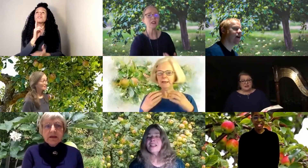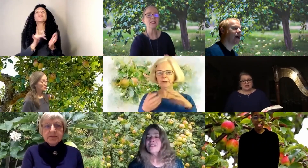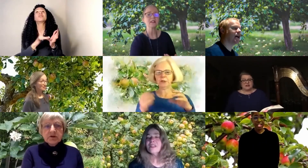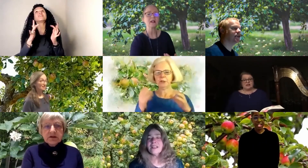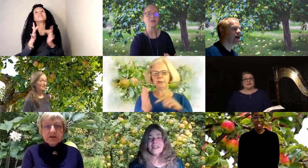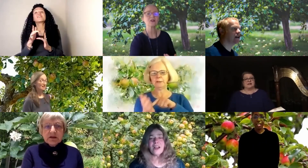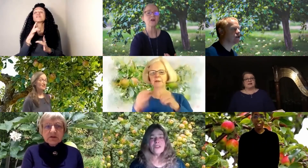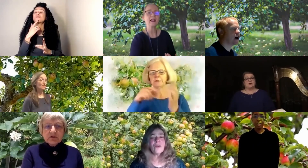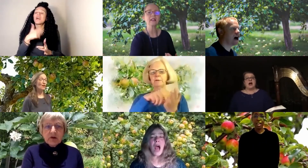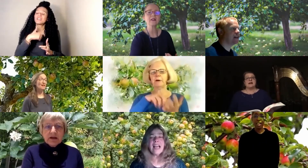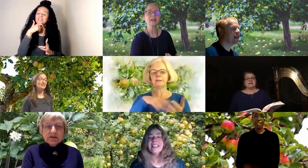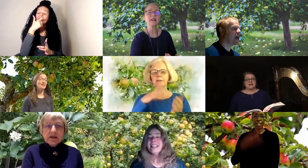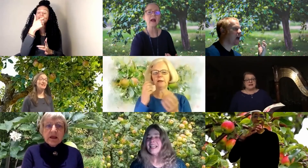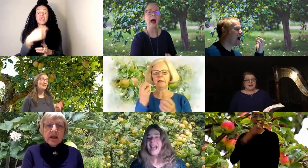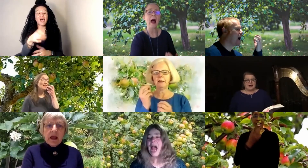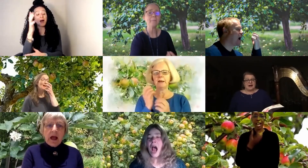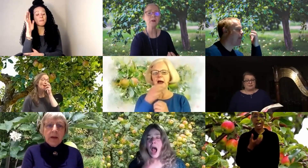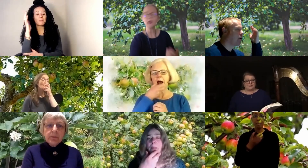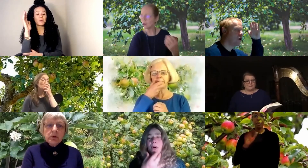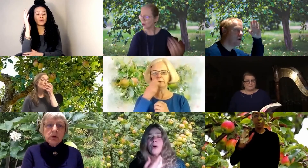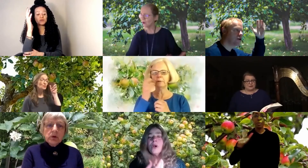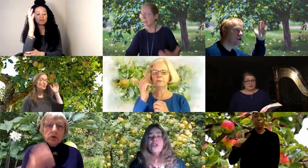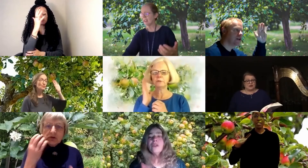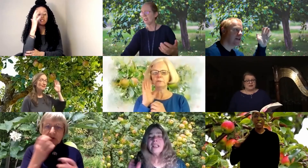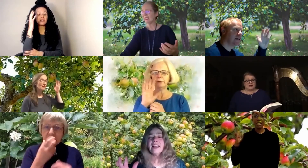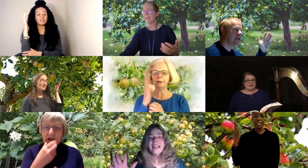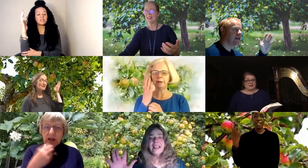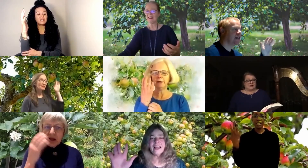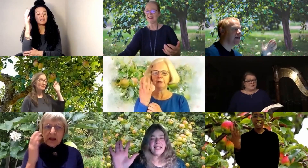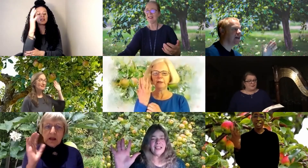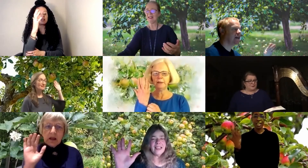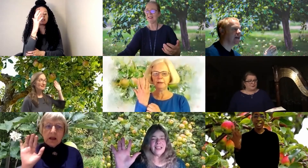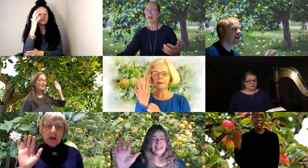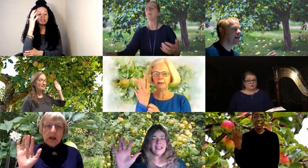in Jesus Christ the apple tree.